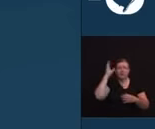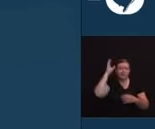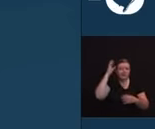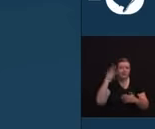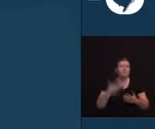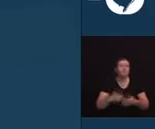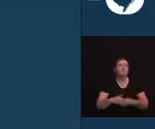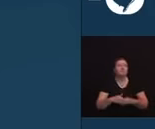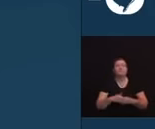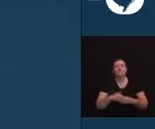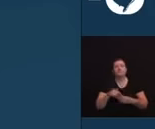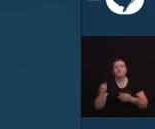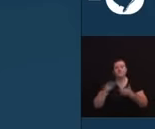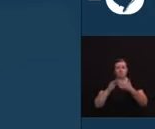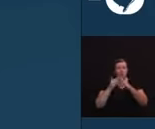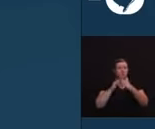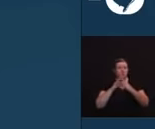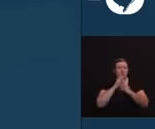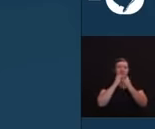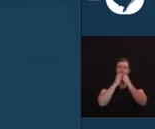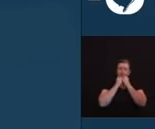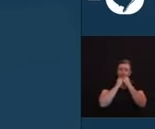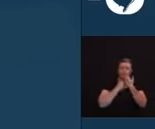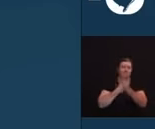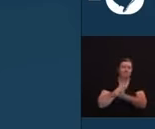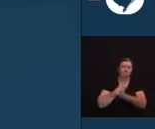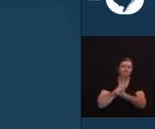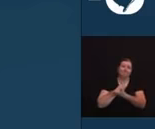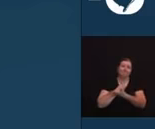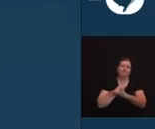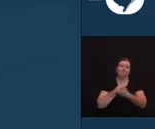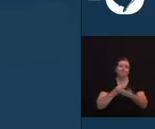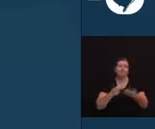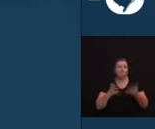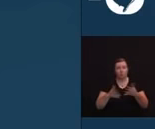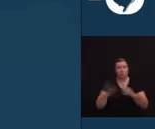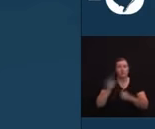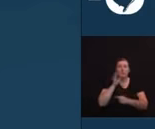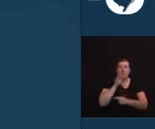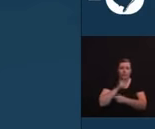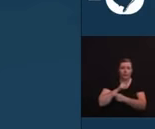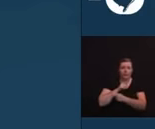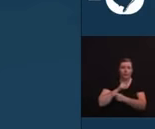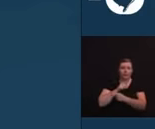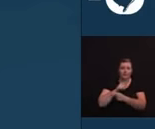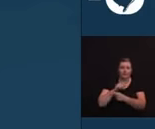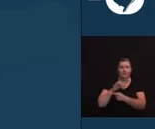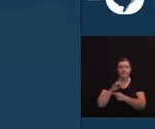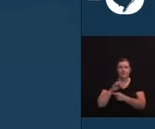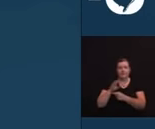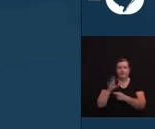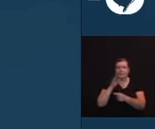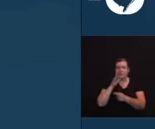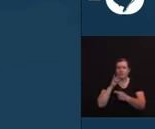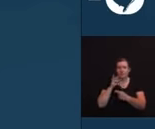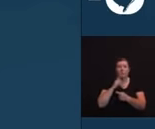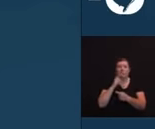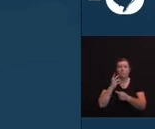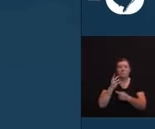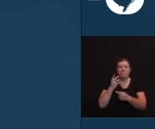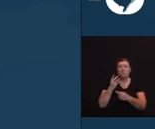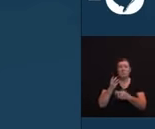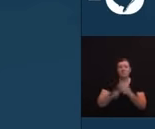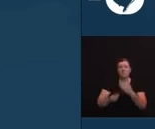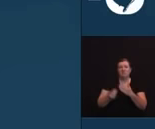his community. I had the great honor of speaking to his mom, Sandy, who also lost her mother in January, unrelated to